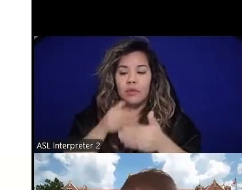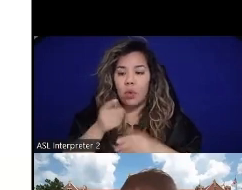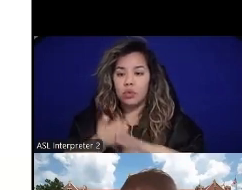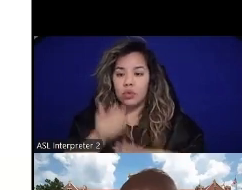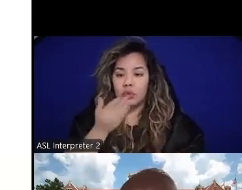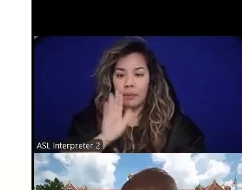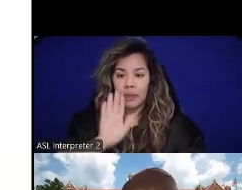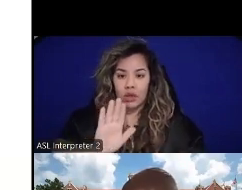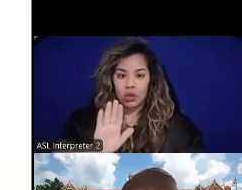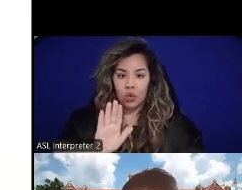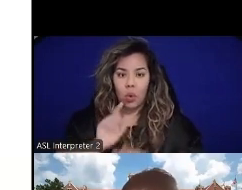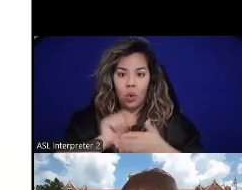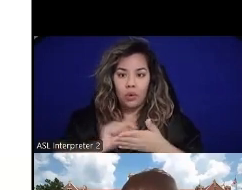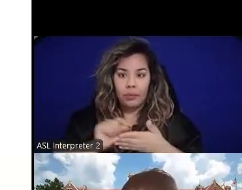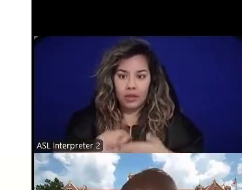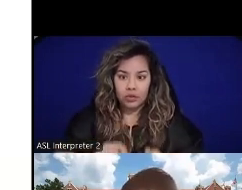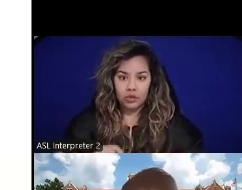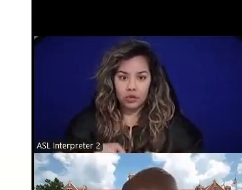please.